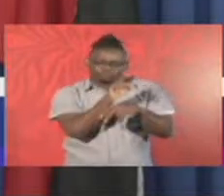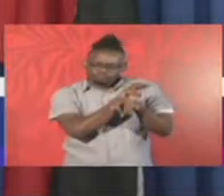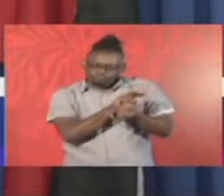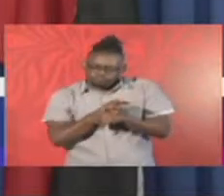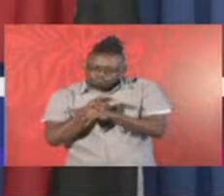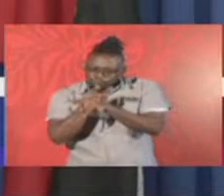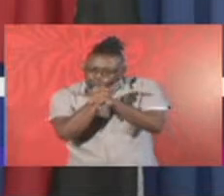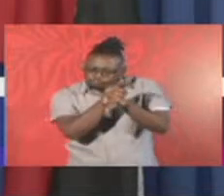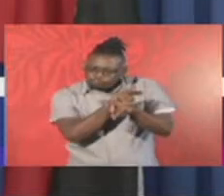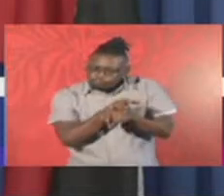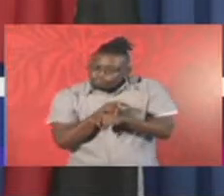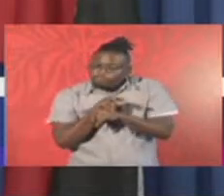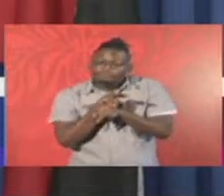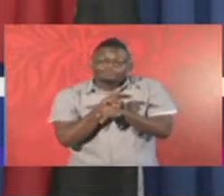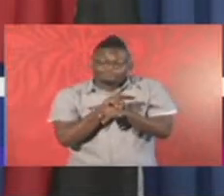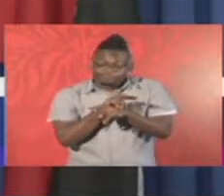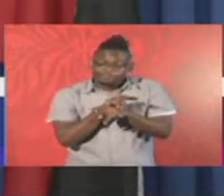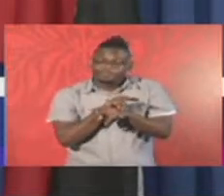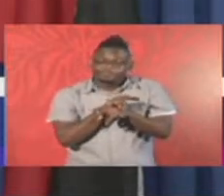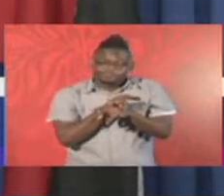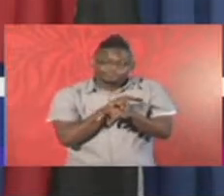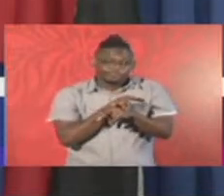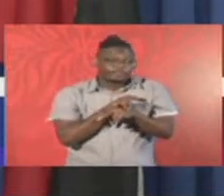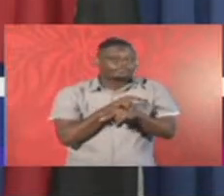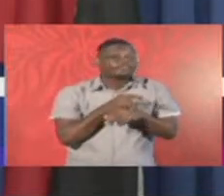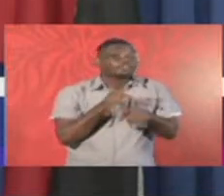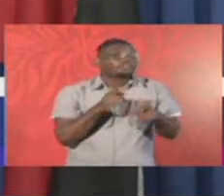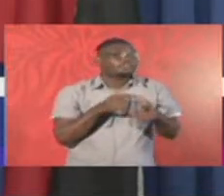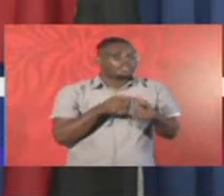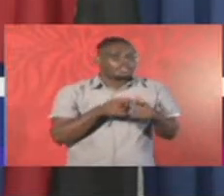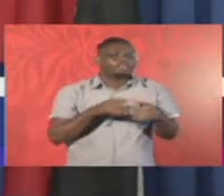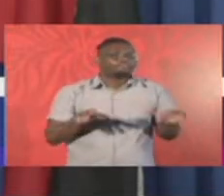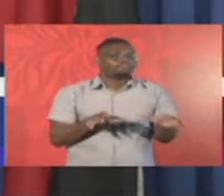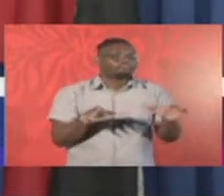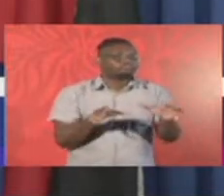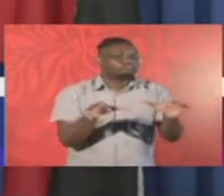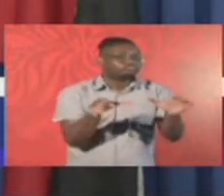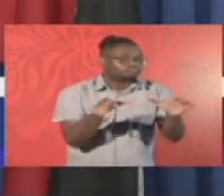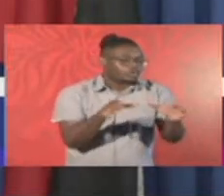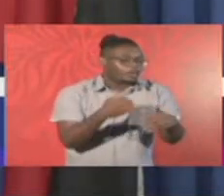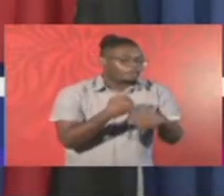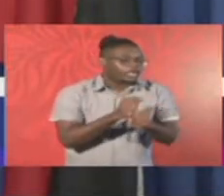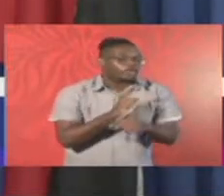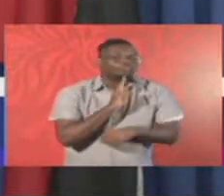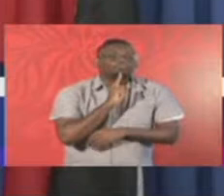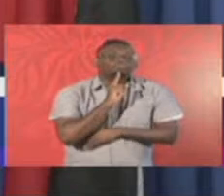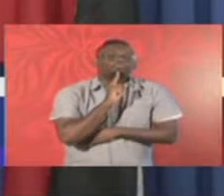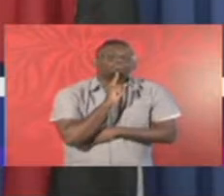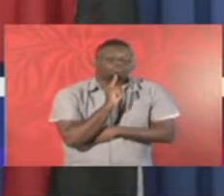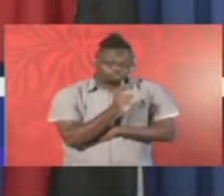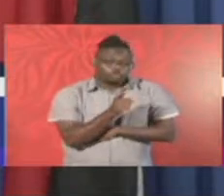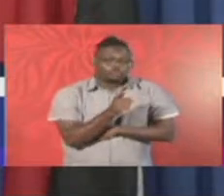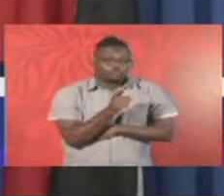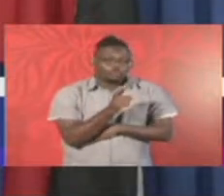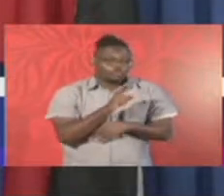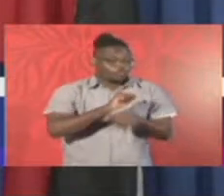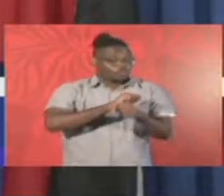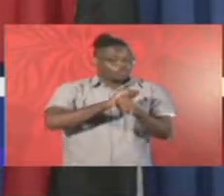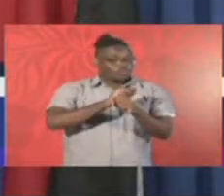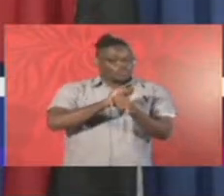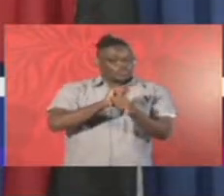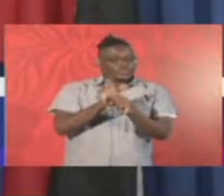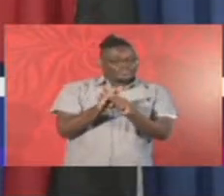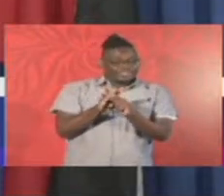appropriate steps as required to ensure that the pandemic does not establish